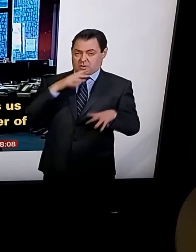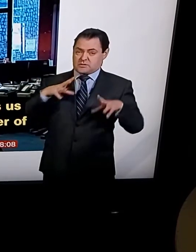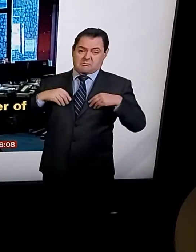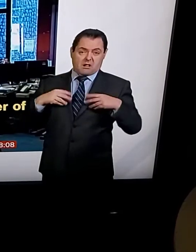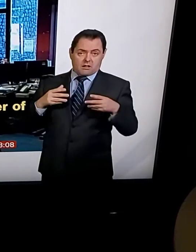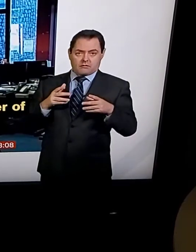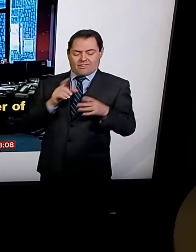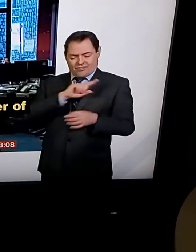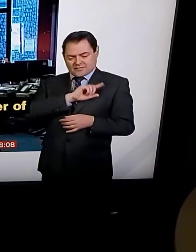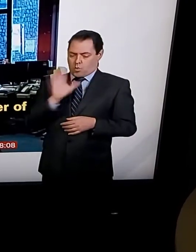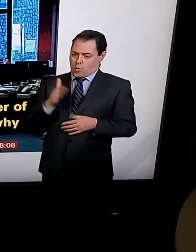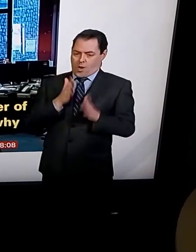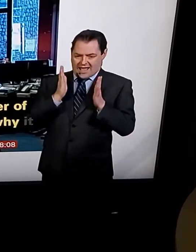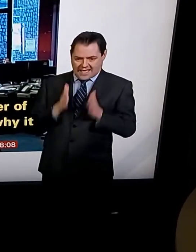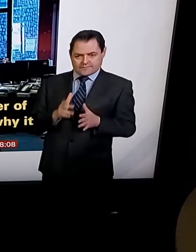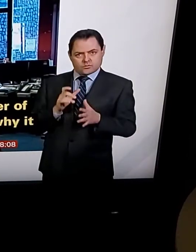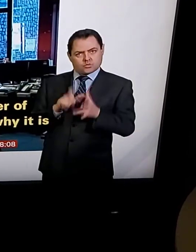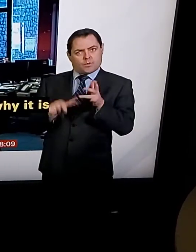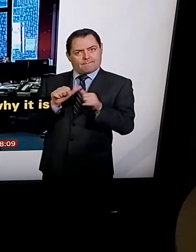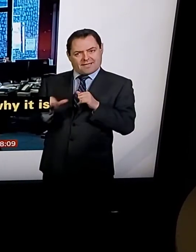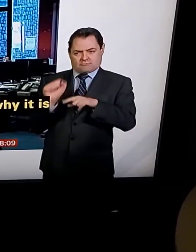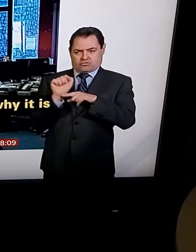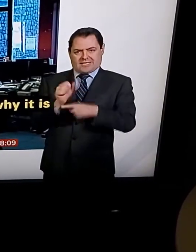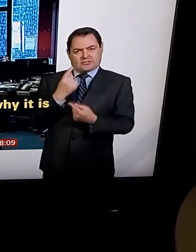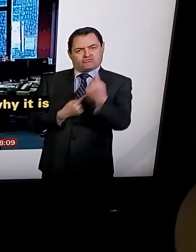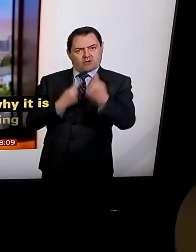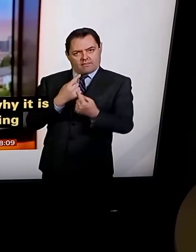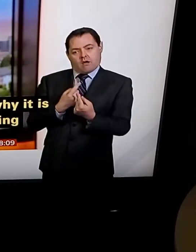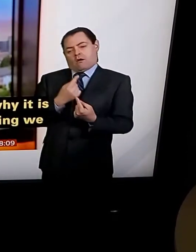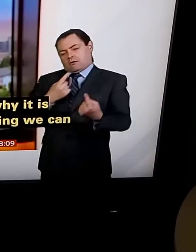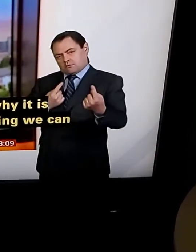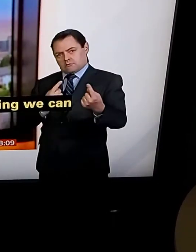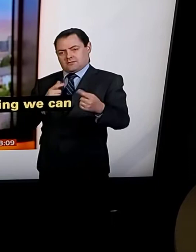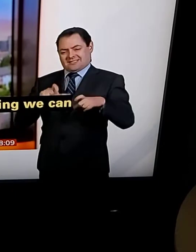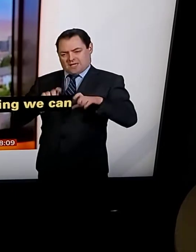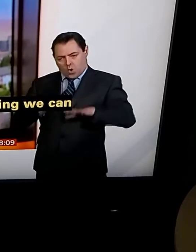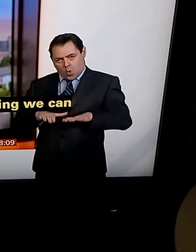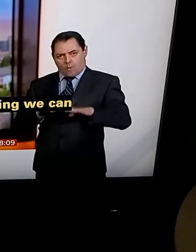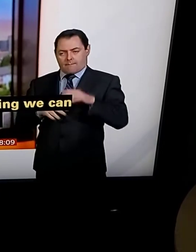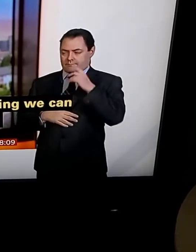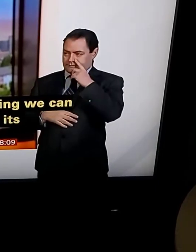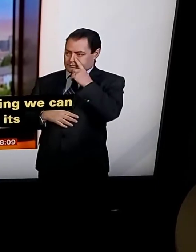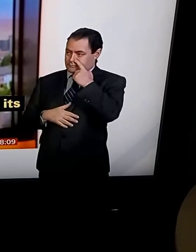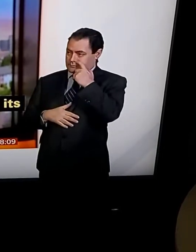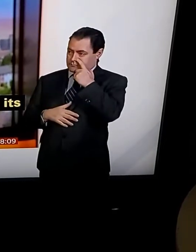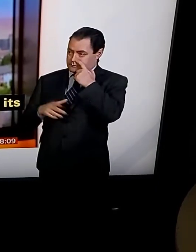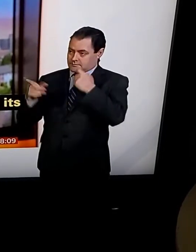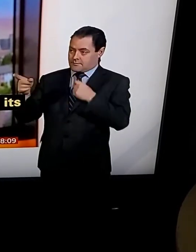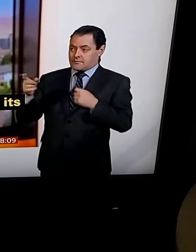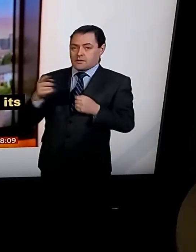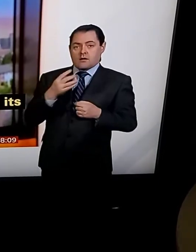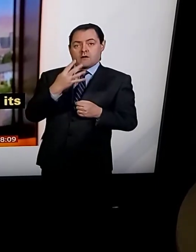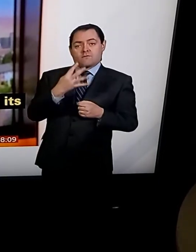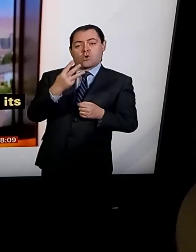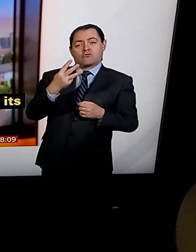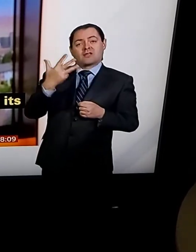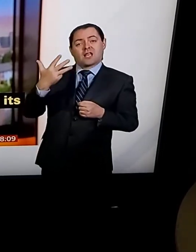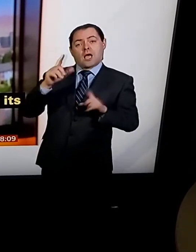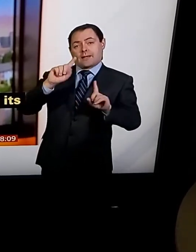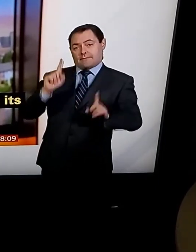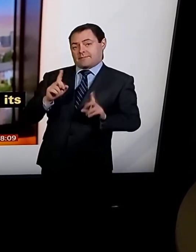everything we can to protect one another from its impact. And 439 people died in hospital from the effects